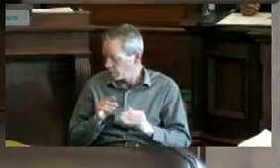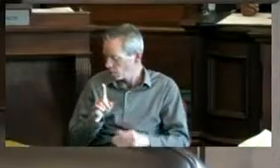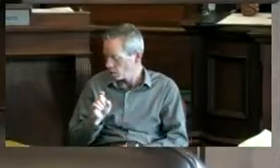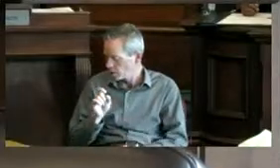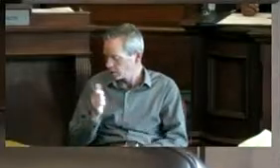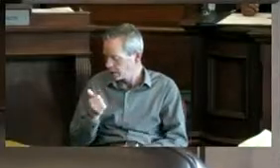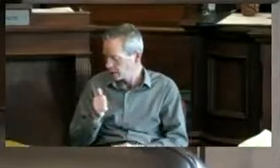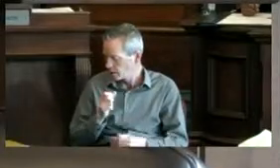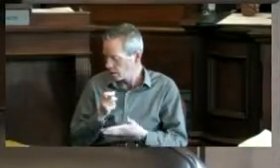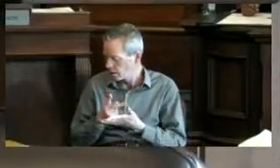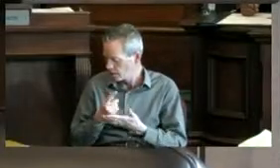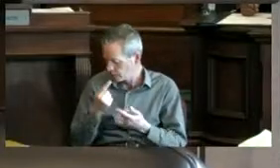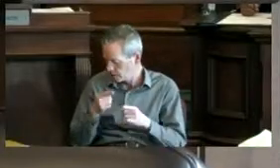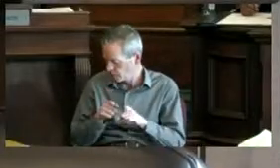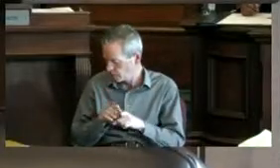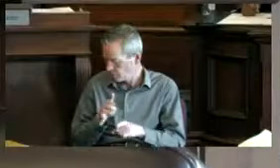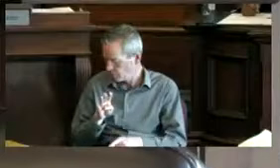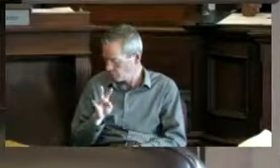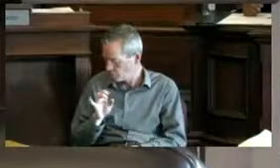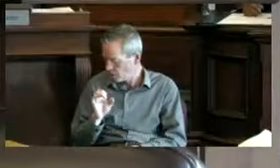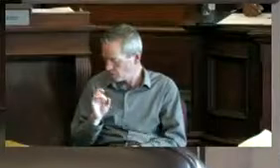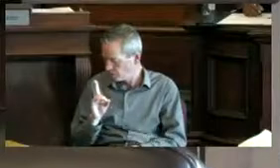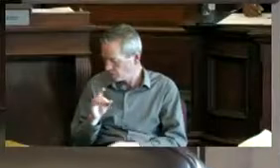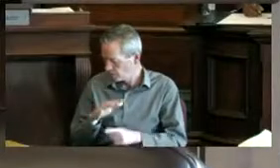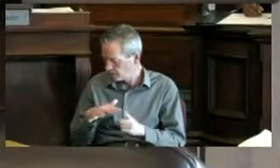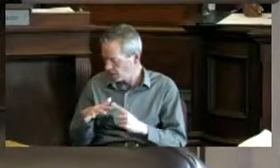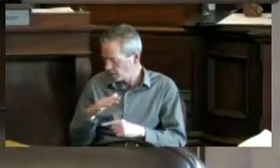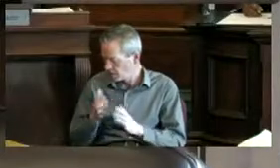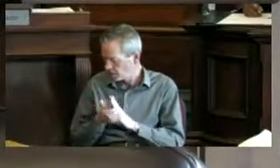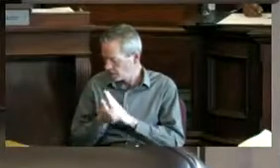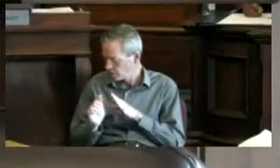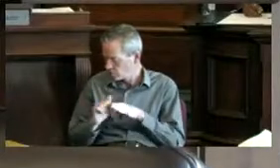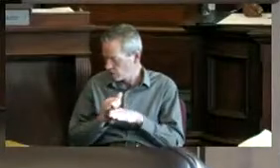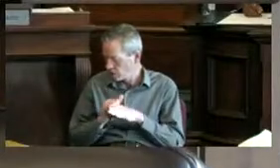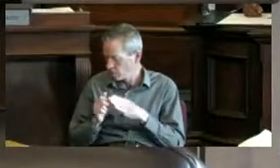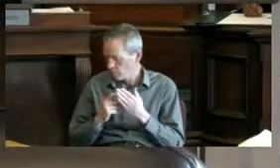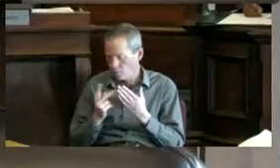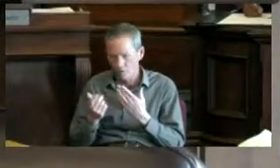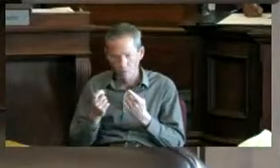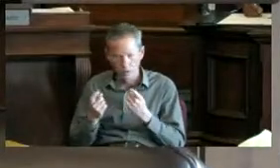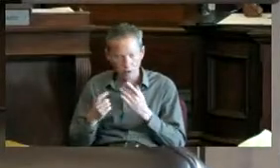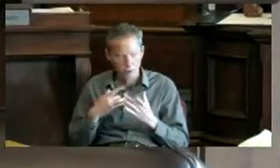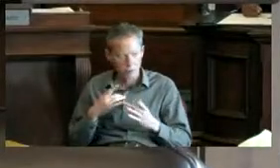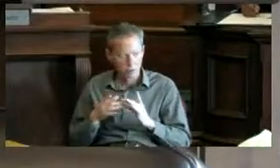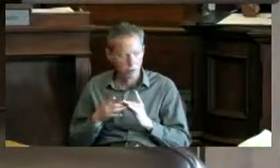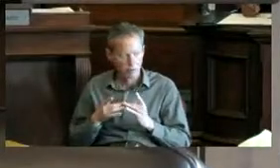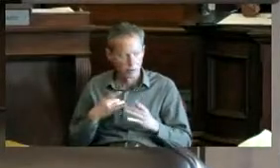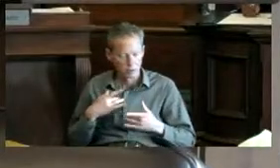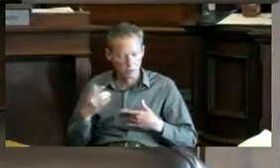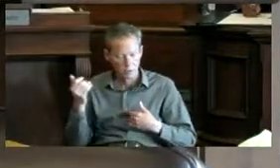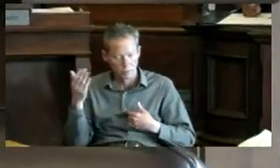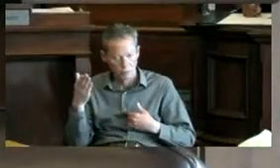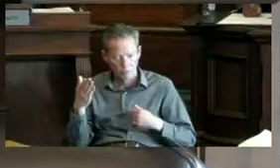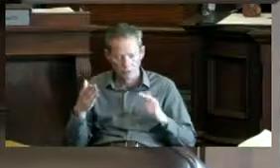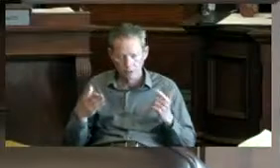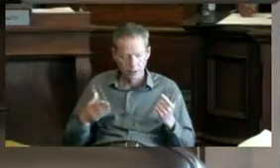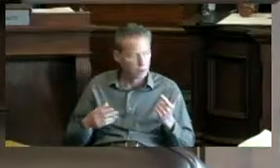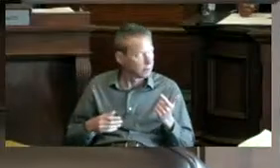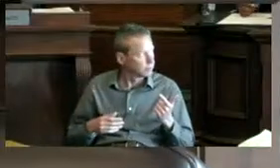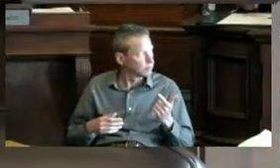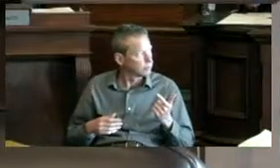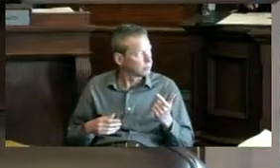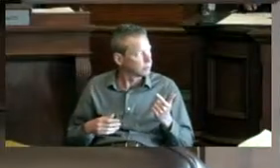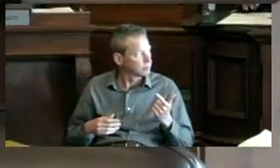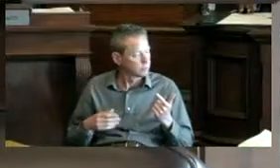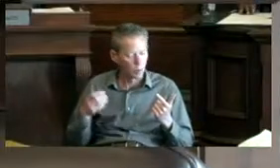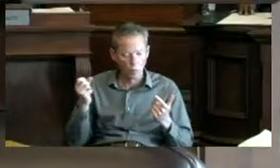110, authorizing agreements for the Brownfields Environmental Skills Training Program. Any questions, comments, or concern? Move it. Second.